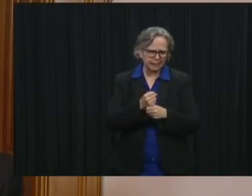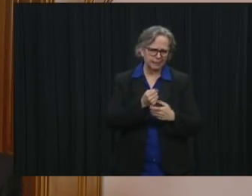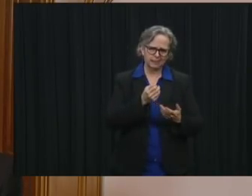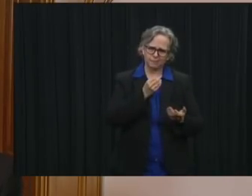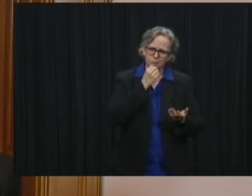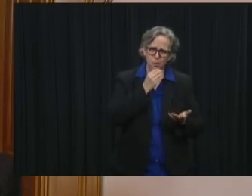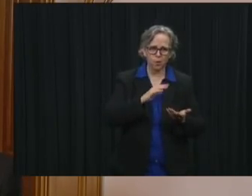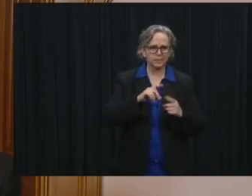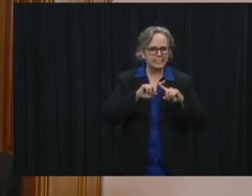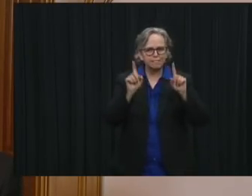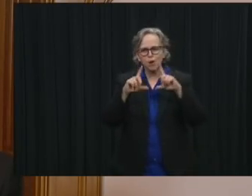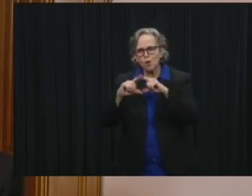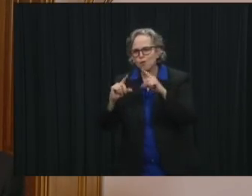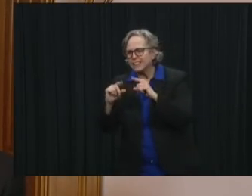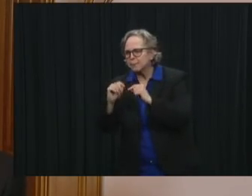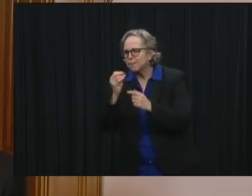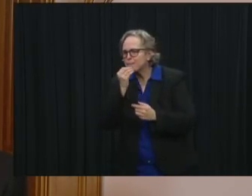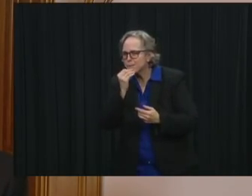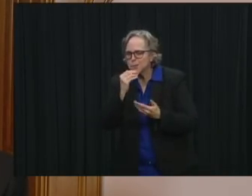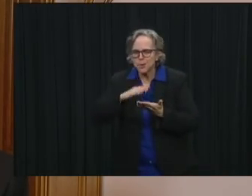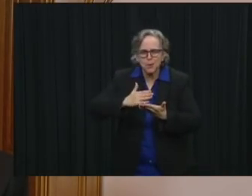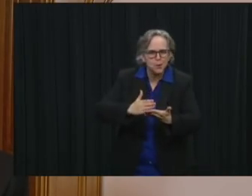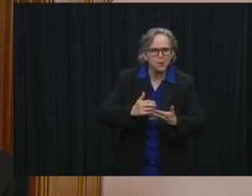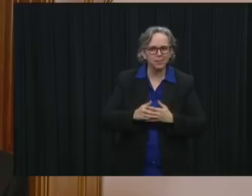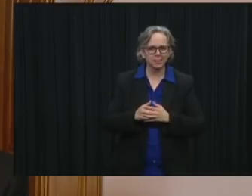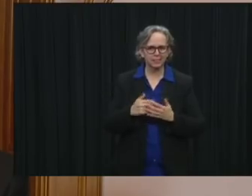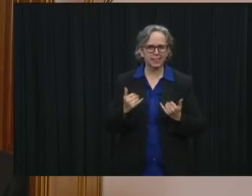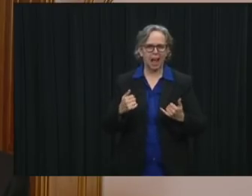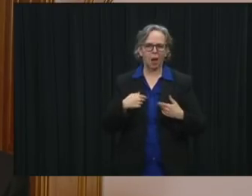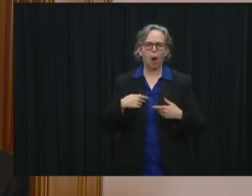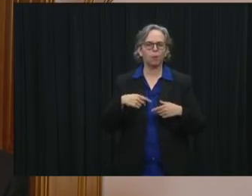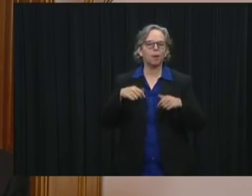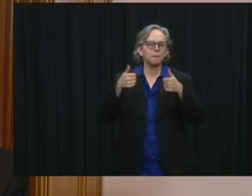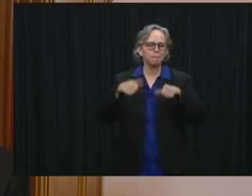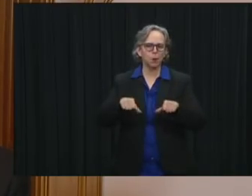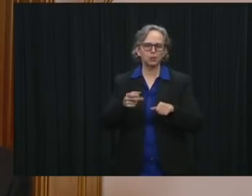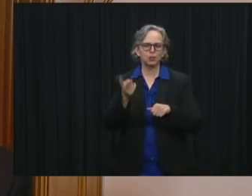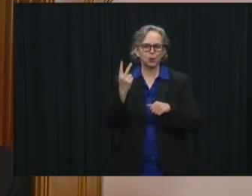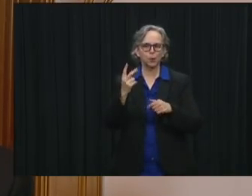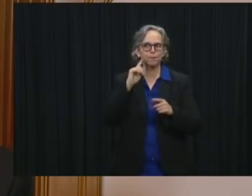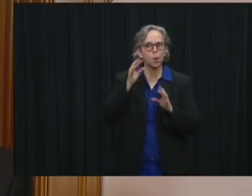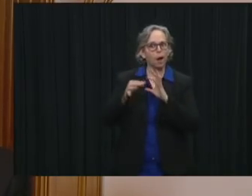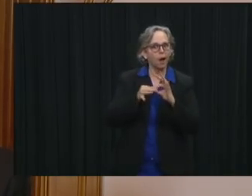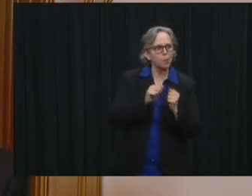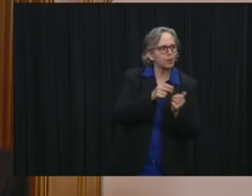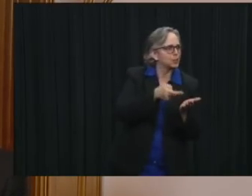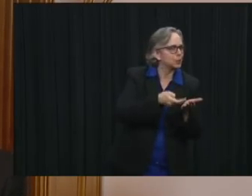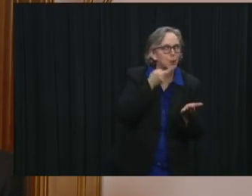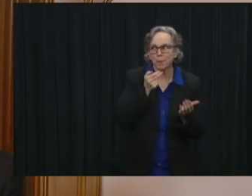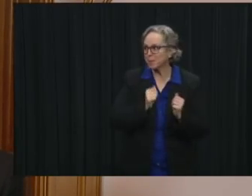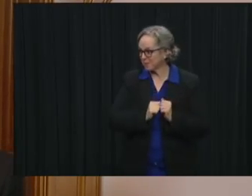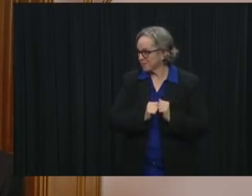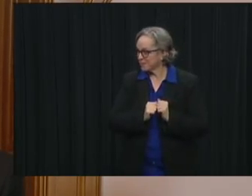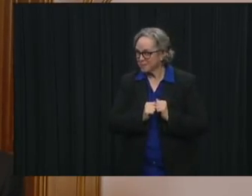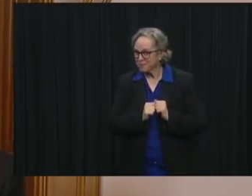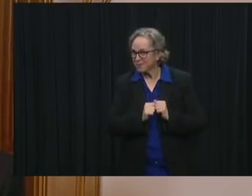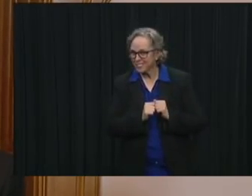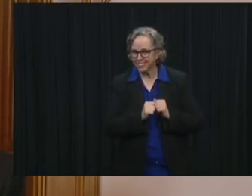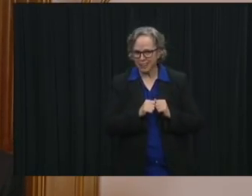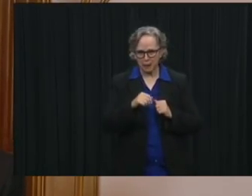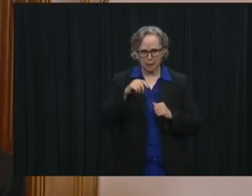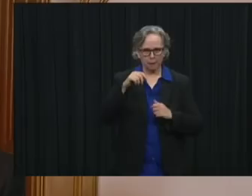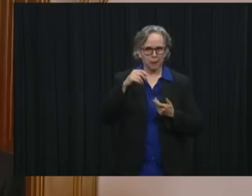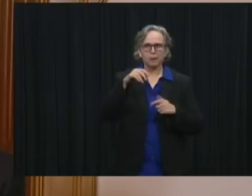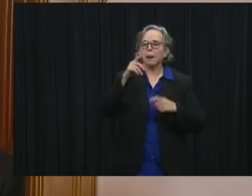Actually, today I'm going to post 2 recipes that I made for soup. One of them is for black bean soup. You know, if you went to the food bank